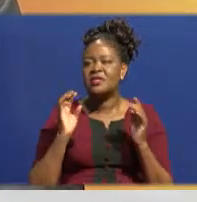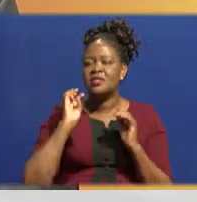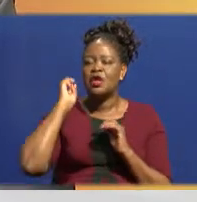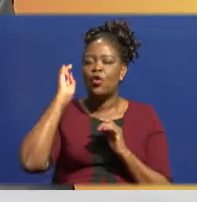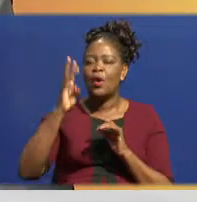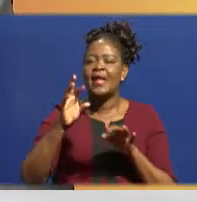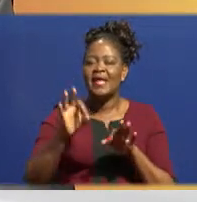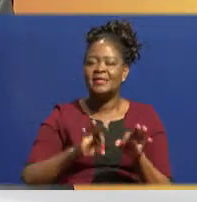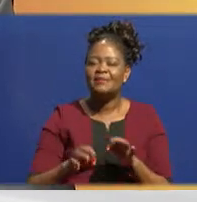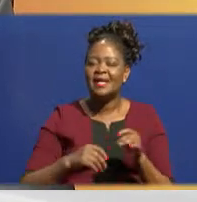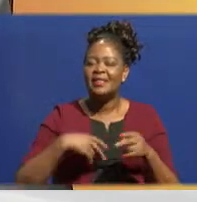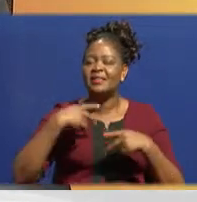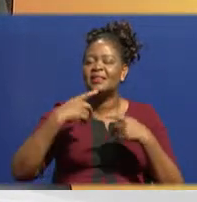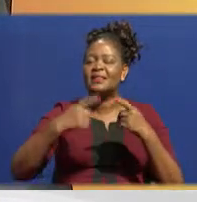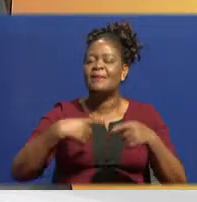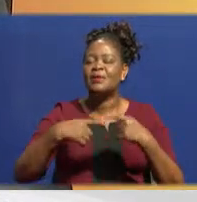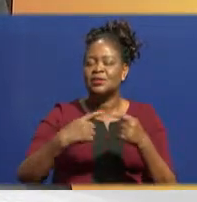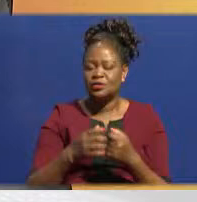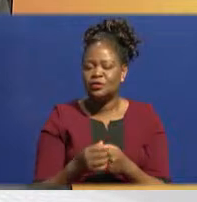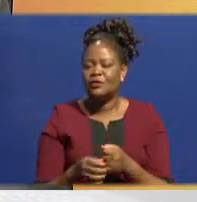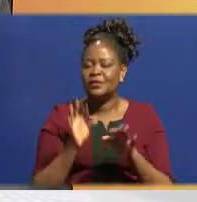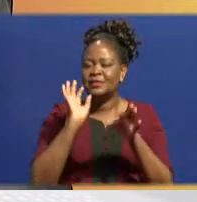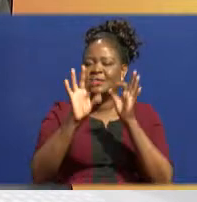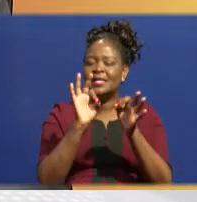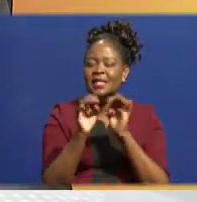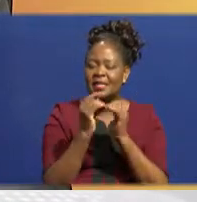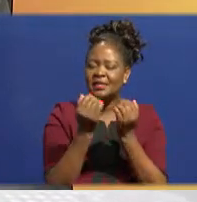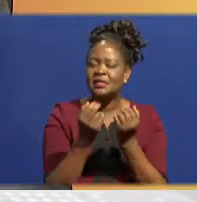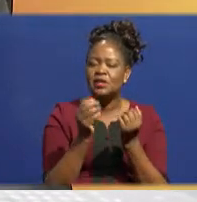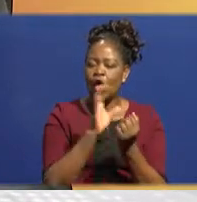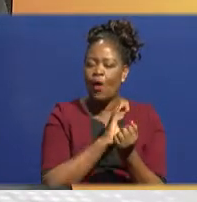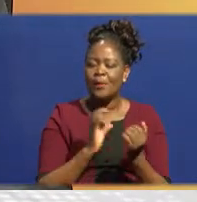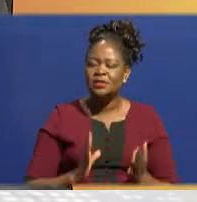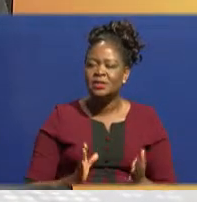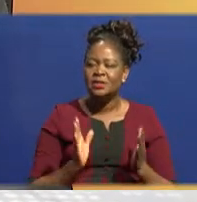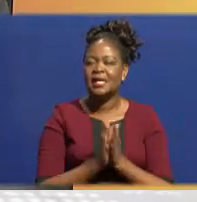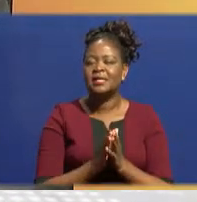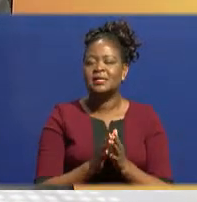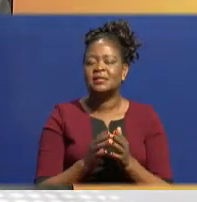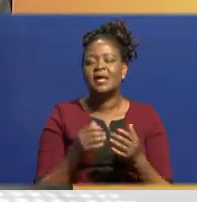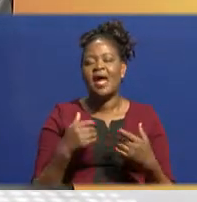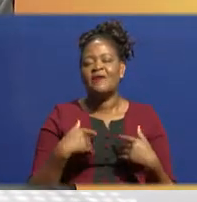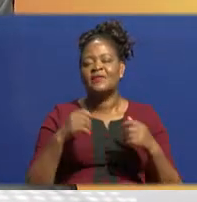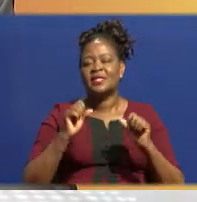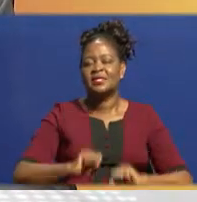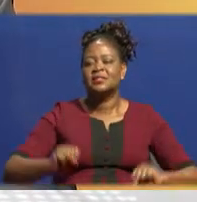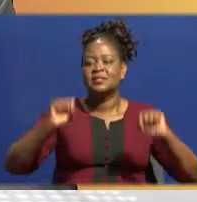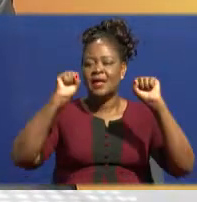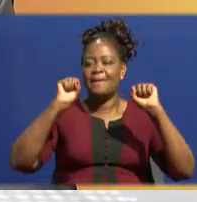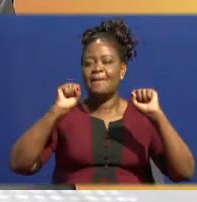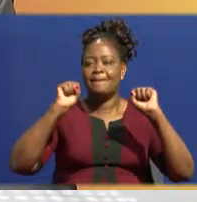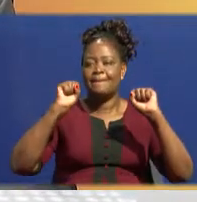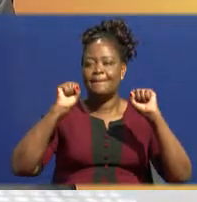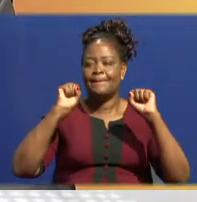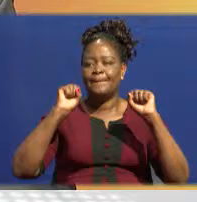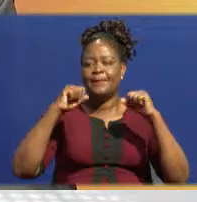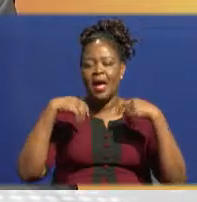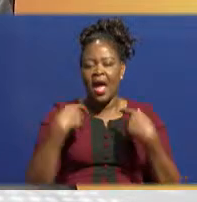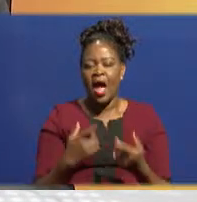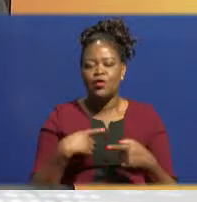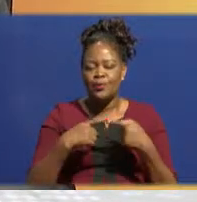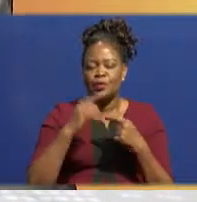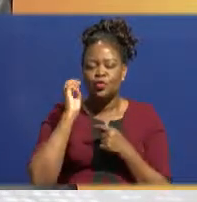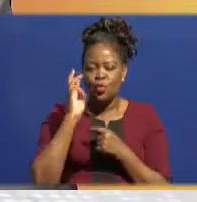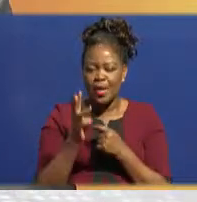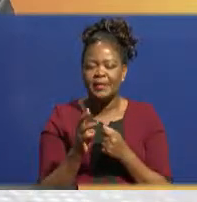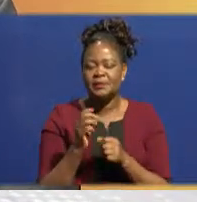the process of selecting these commissioners and even arriving at a chairman is going to be, how the process is going to